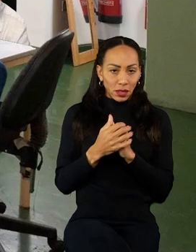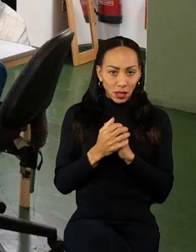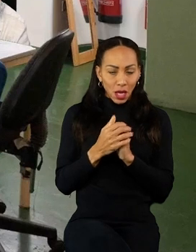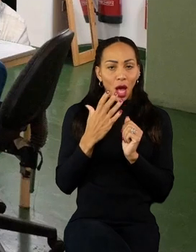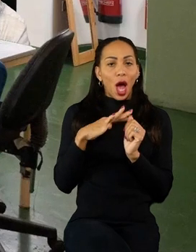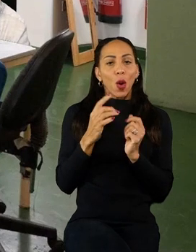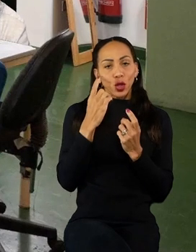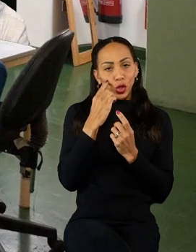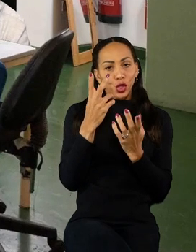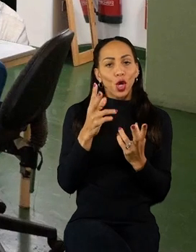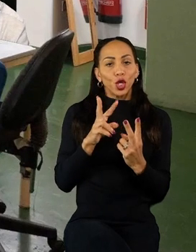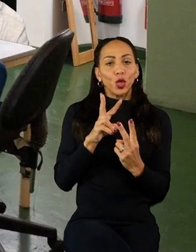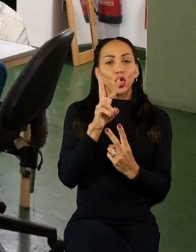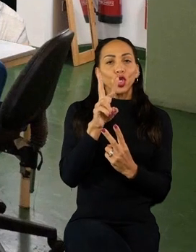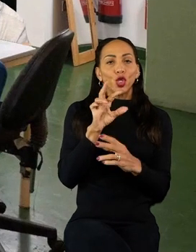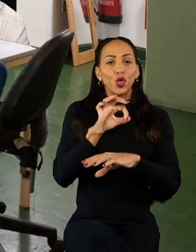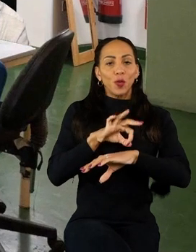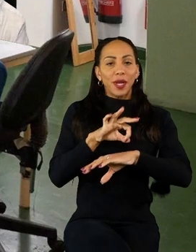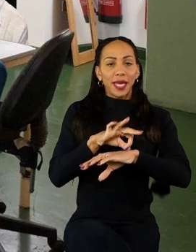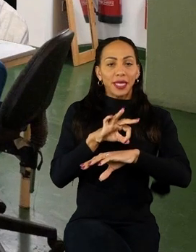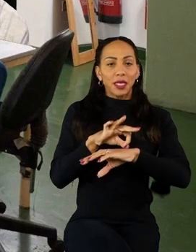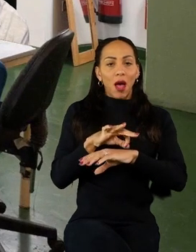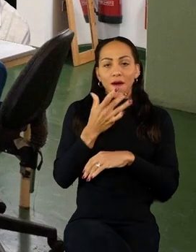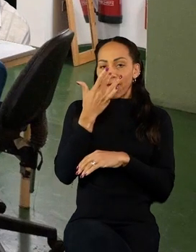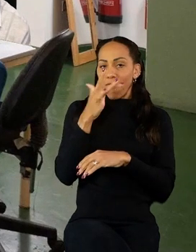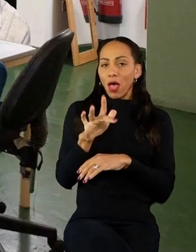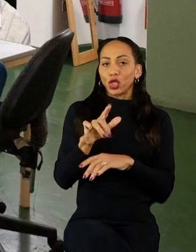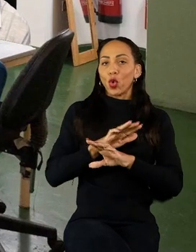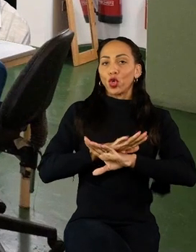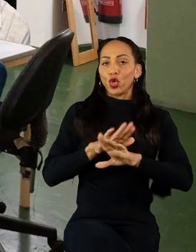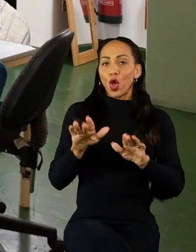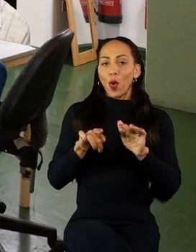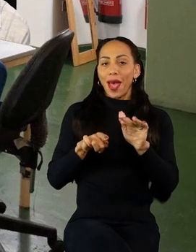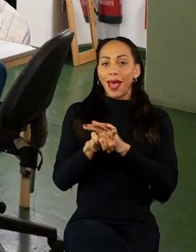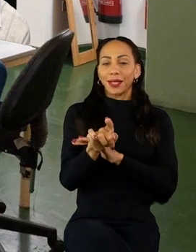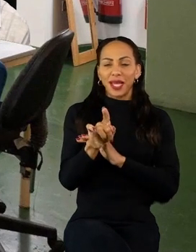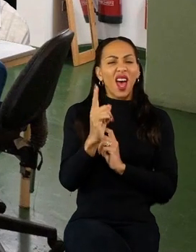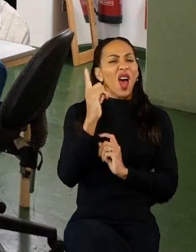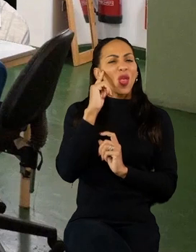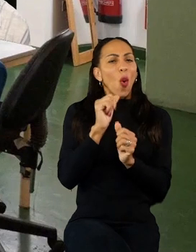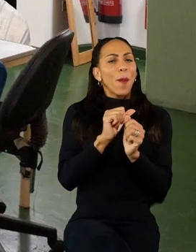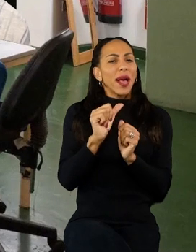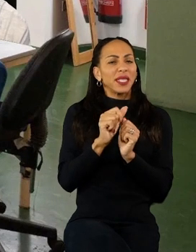a video in. I just emailed it because I thought you might want. I just wanted to show 2 minutes of virtually no exit,